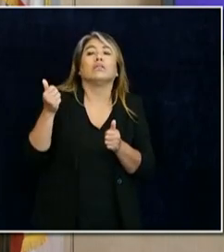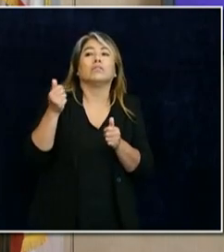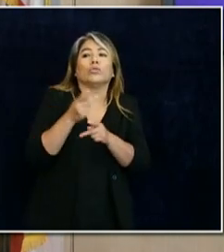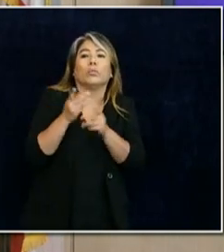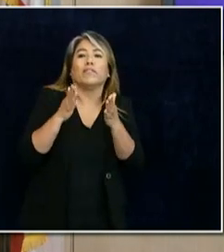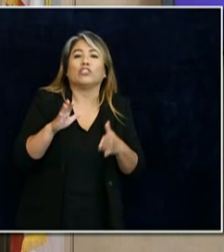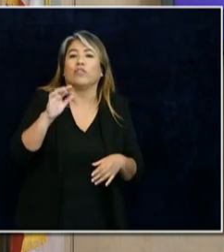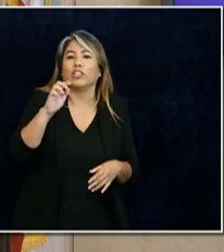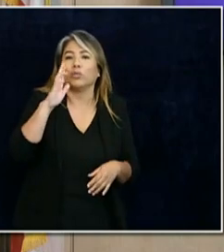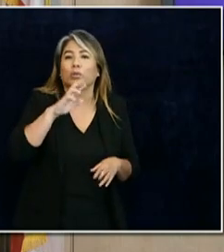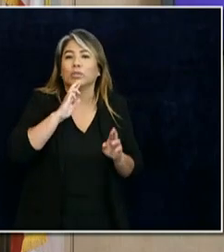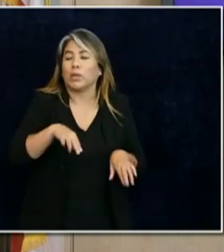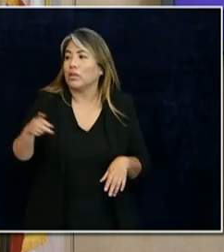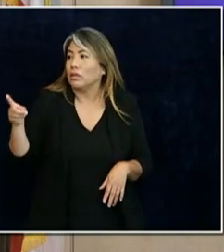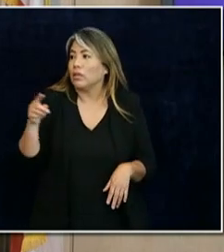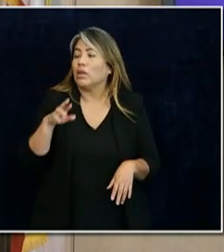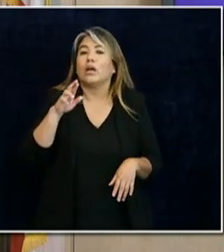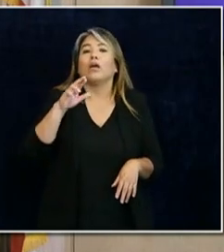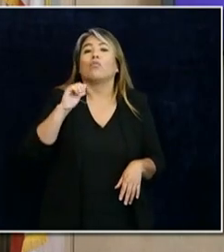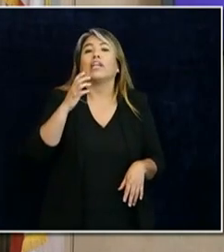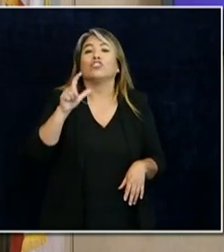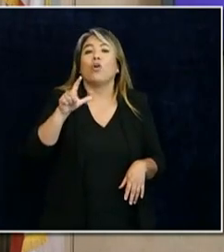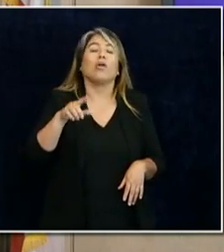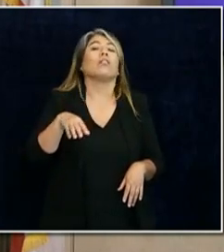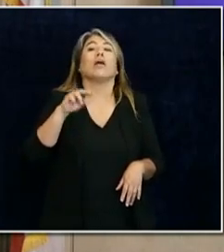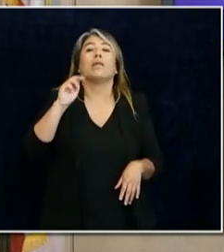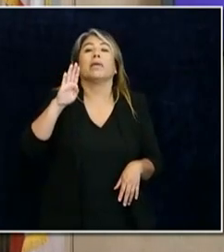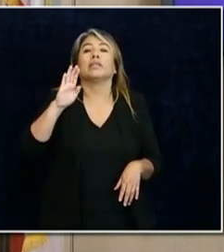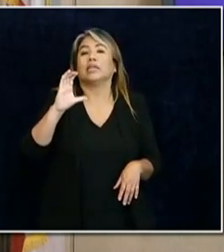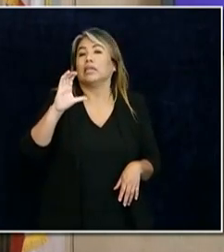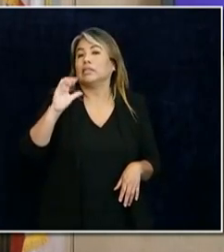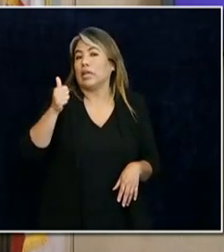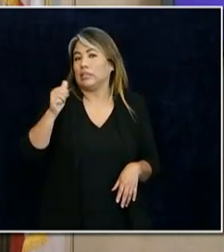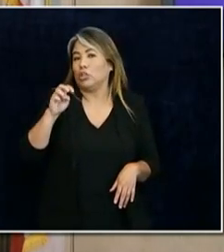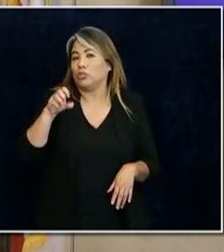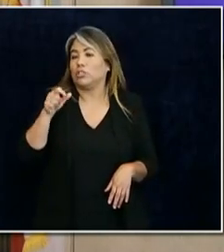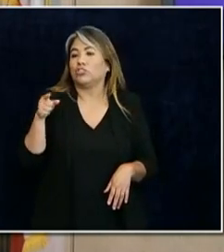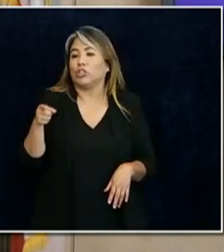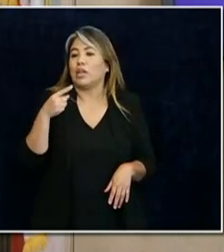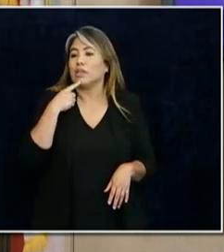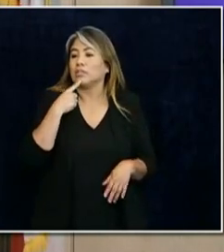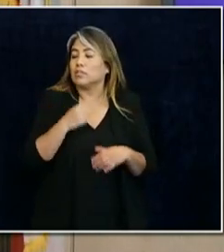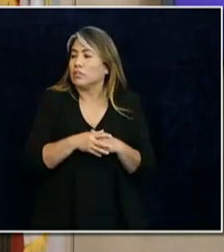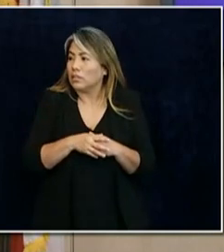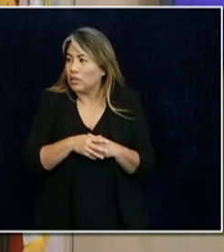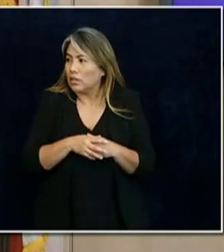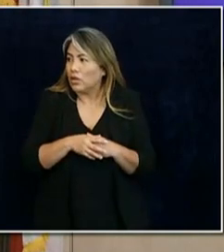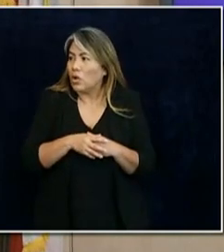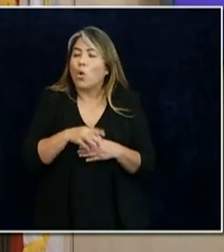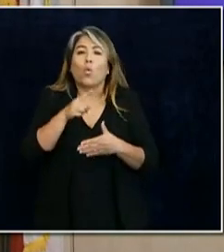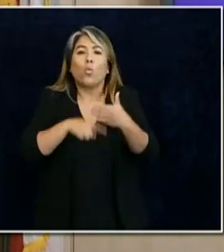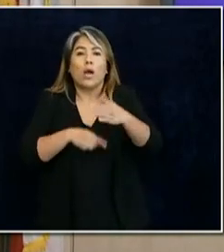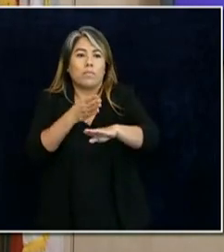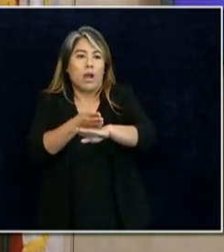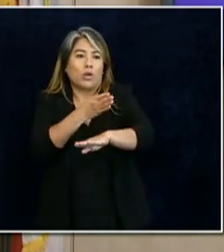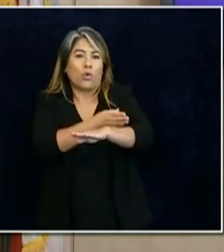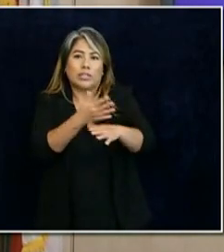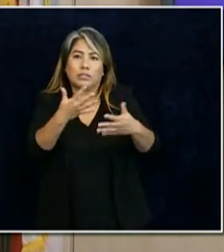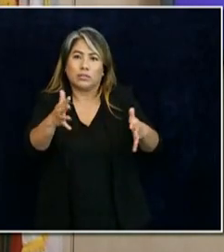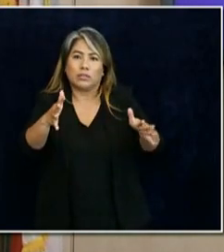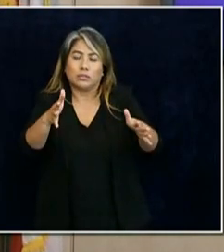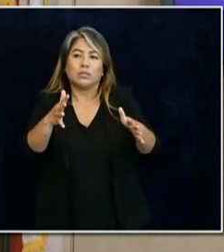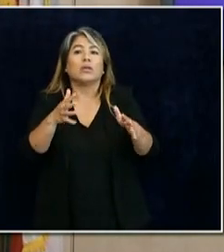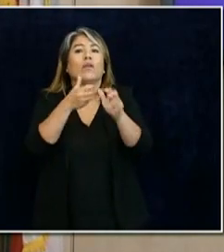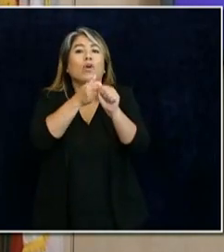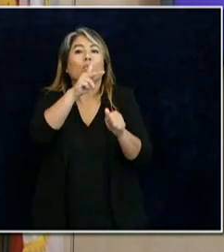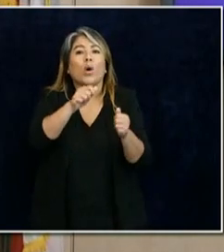And this question is from Rachel Bianco from ABC 10 News. She asks, what progress has been made following up